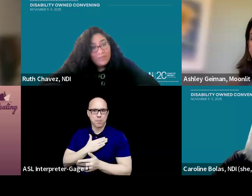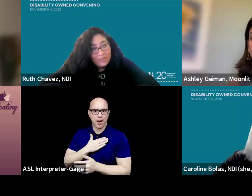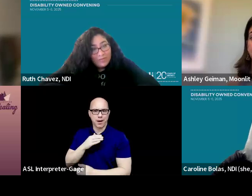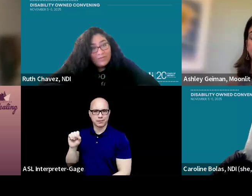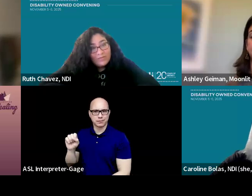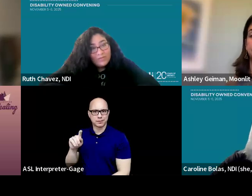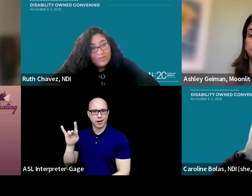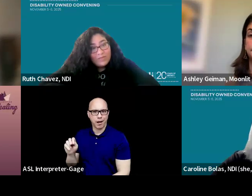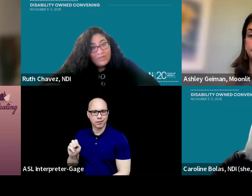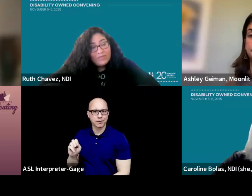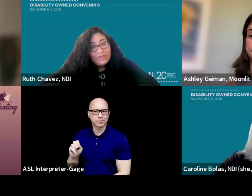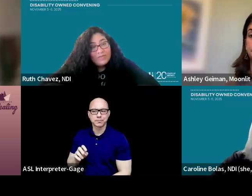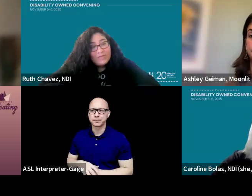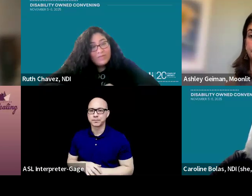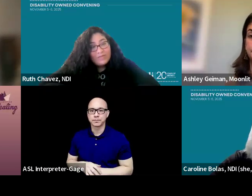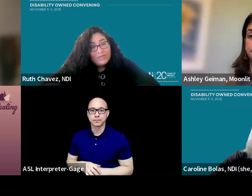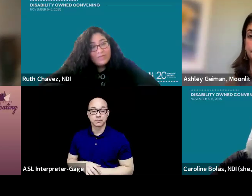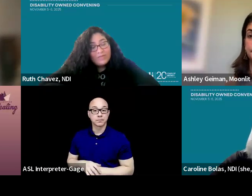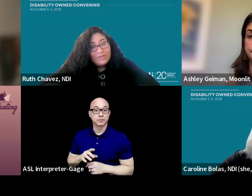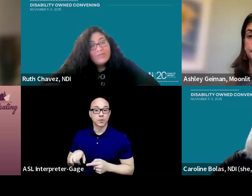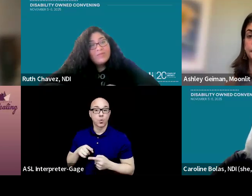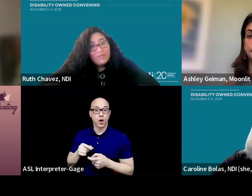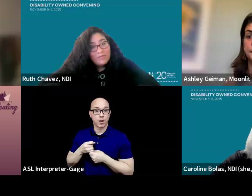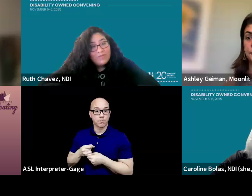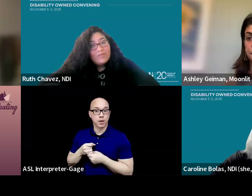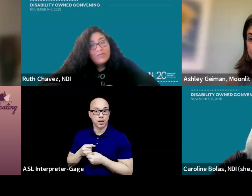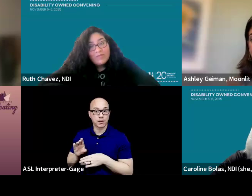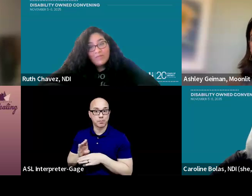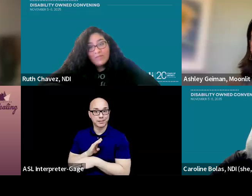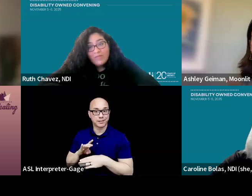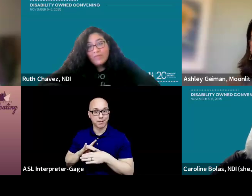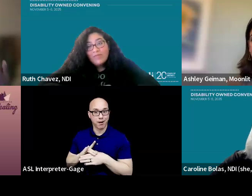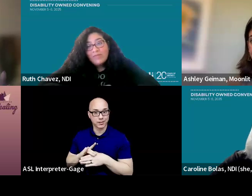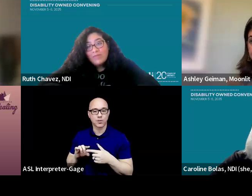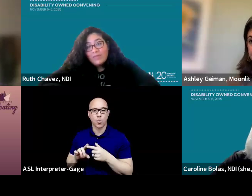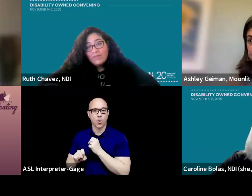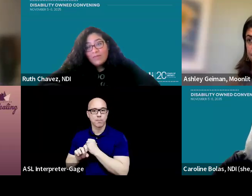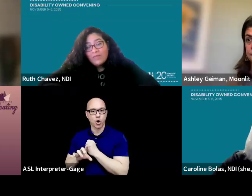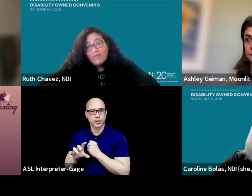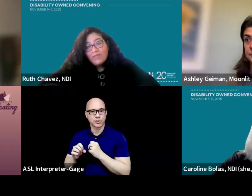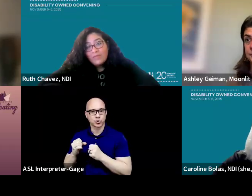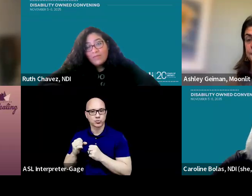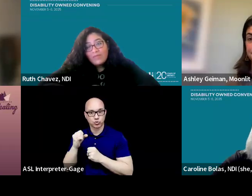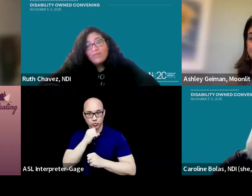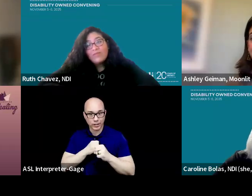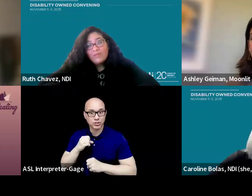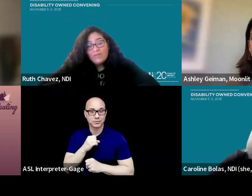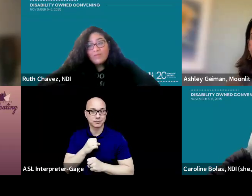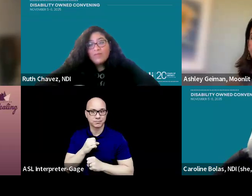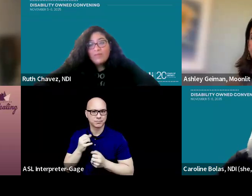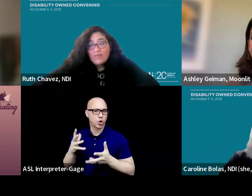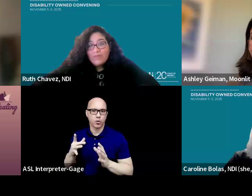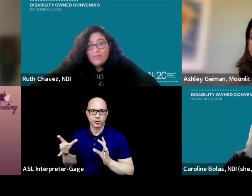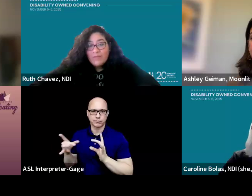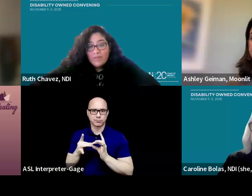so when I create the content for my business or my marketing strategy, it already has my brand voice already attached to